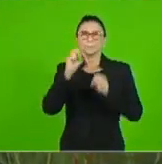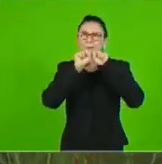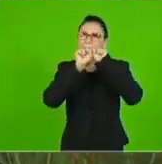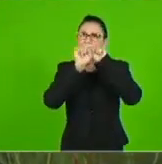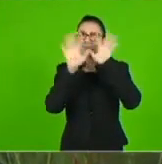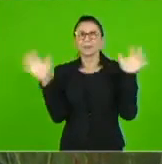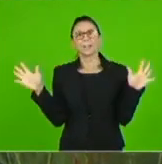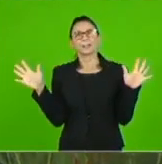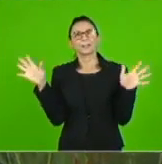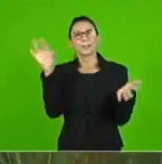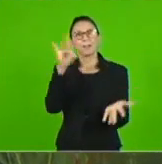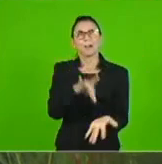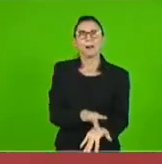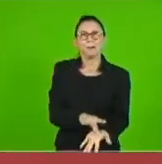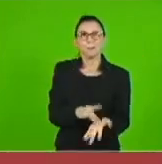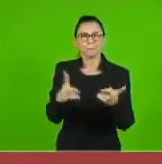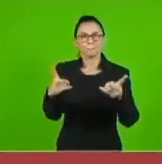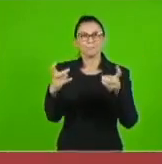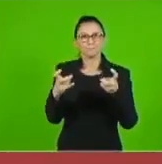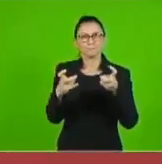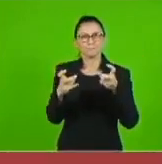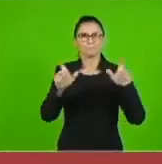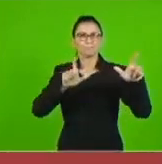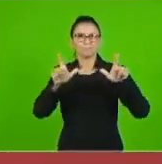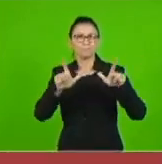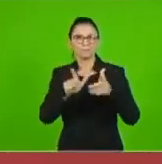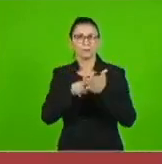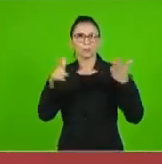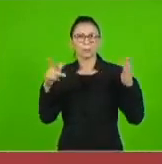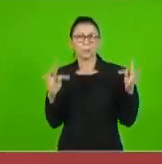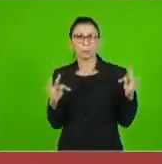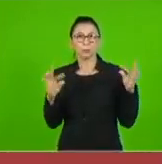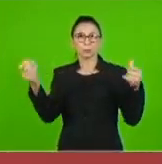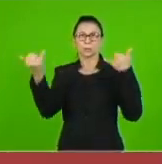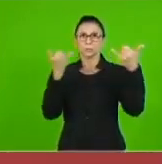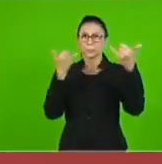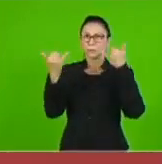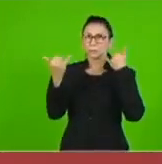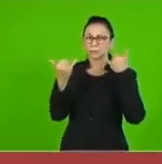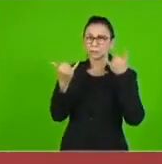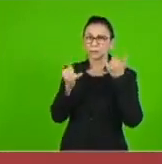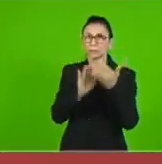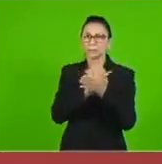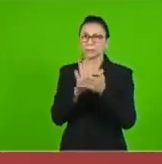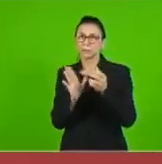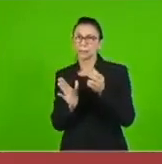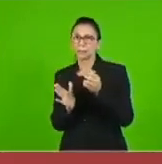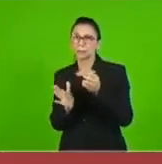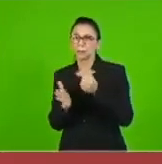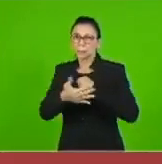signs that are evident in our days. Nothing will be hidden, because